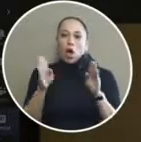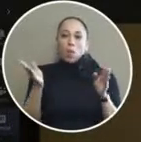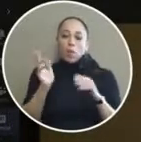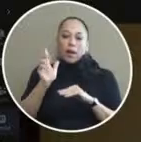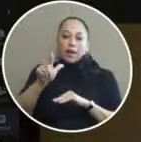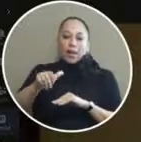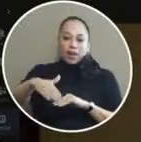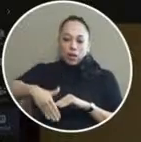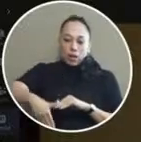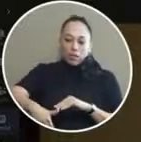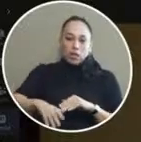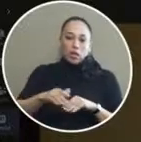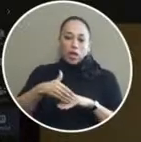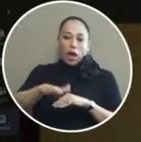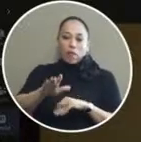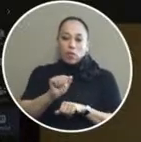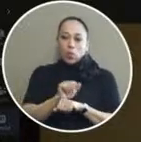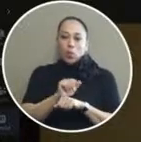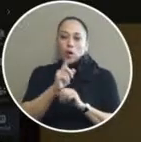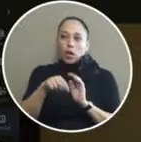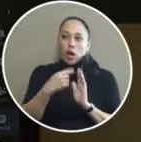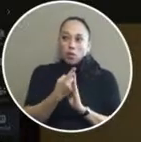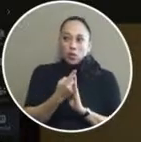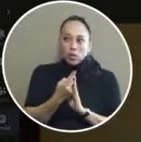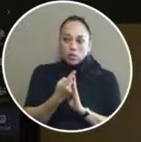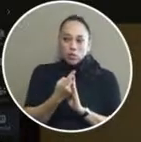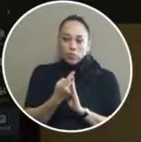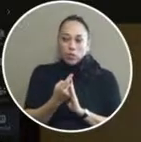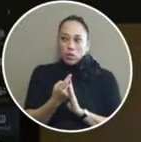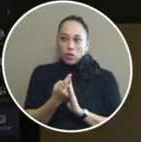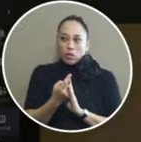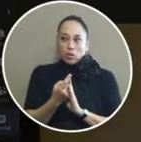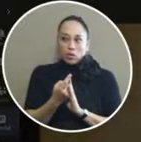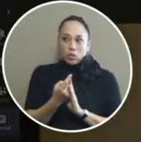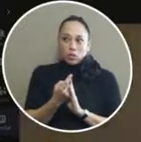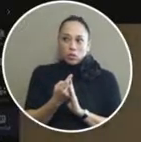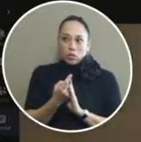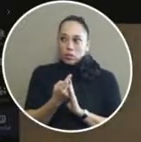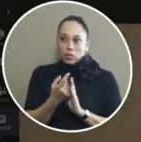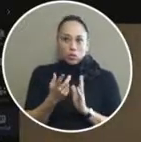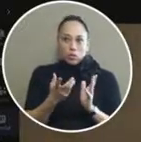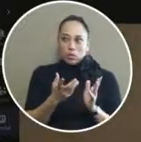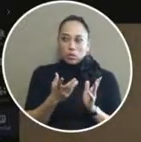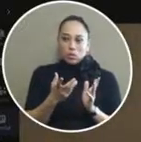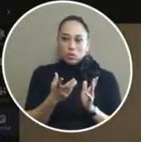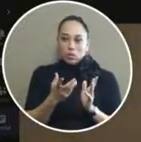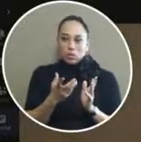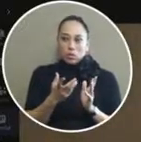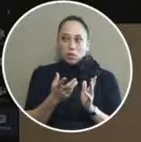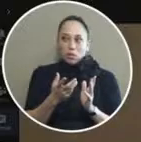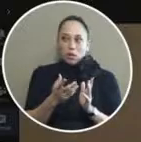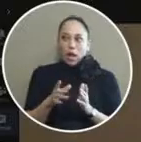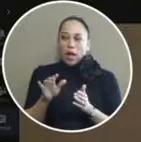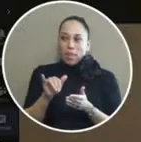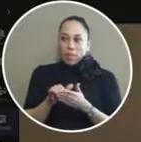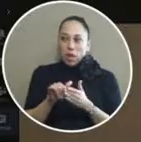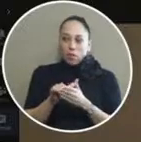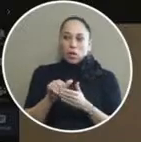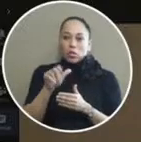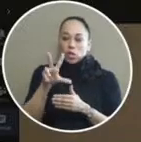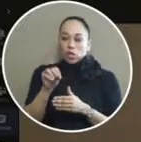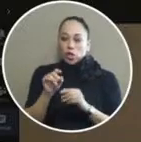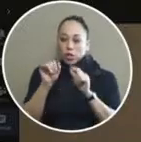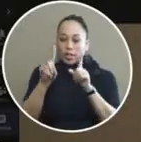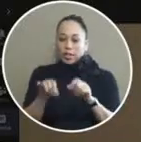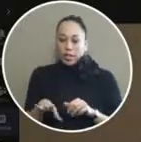evening after work hours. I guess. So what I would say first of all is it wasn't 30 tests, sir. It wasn't 30 tests done in one